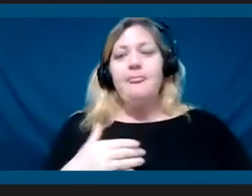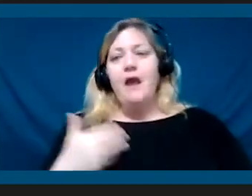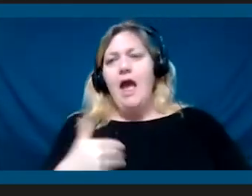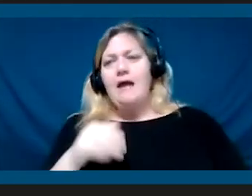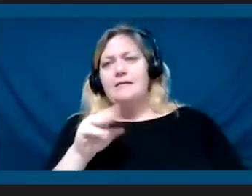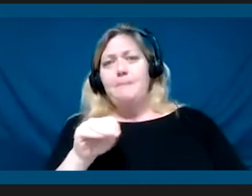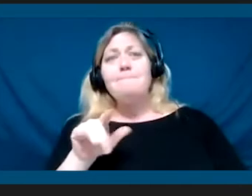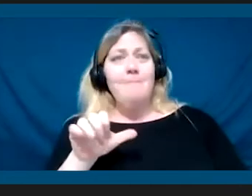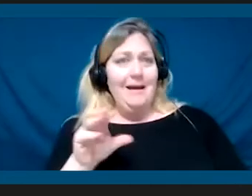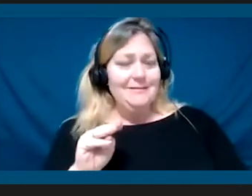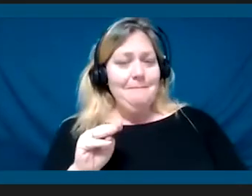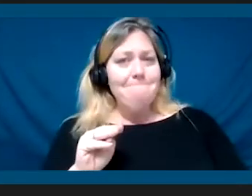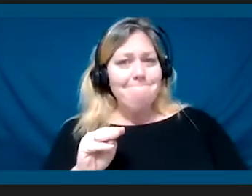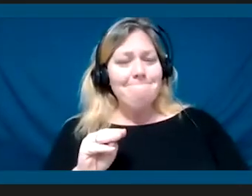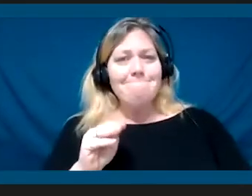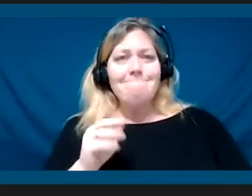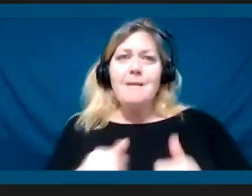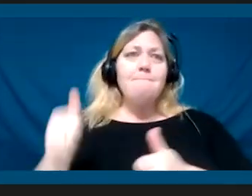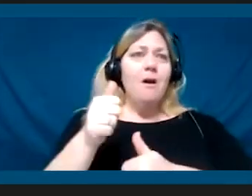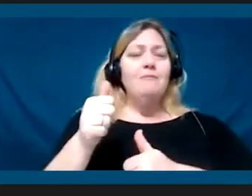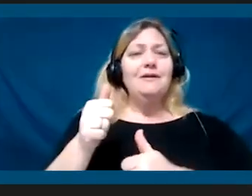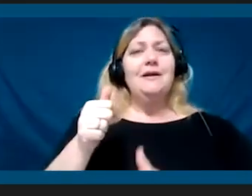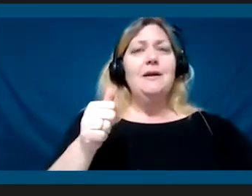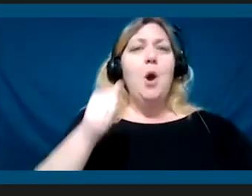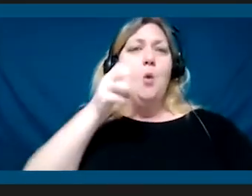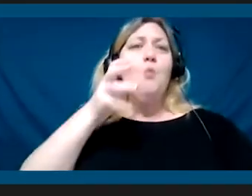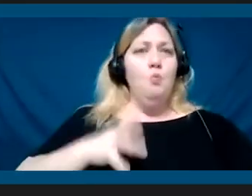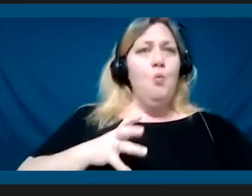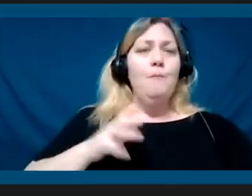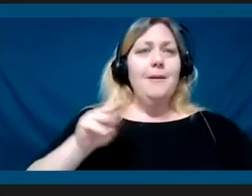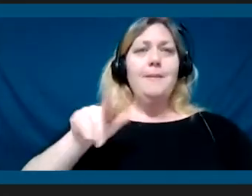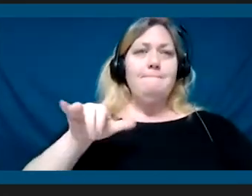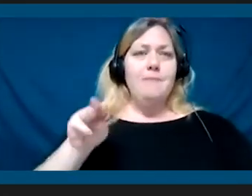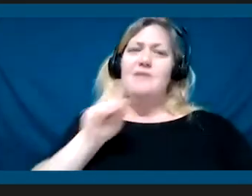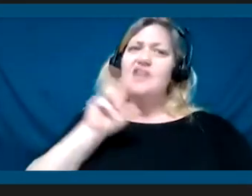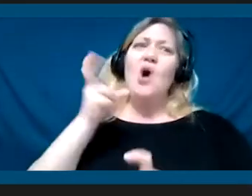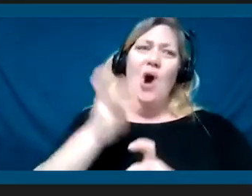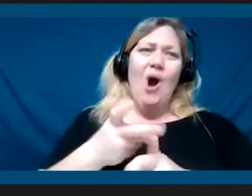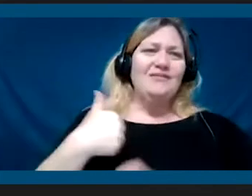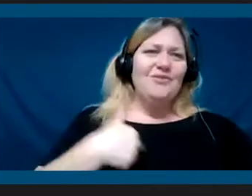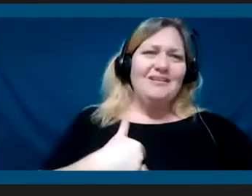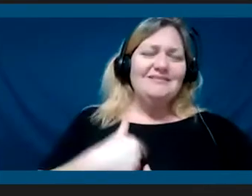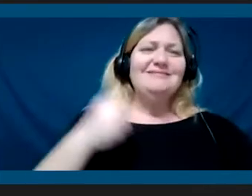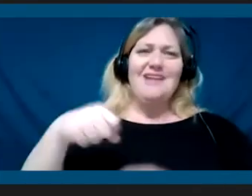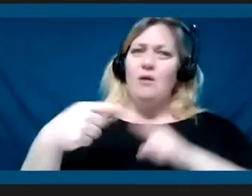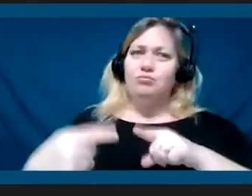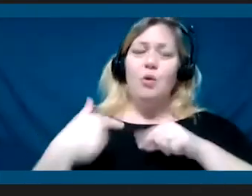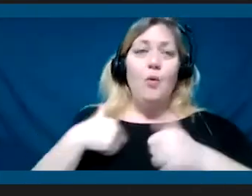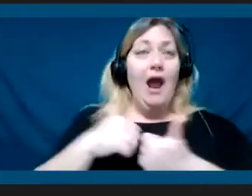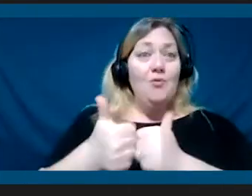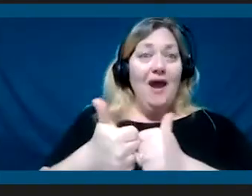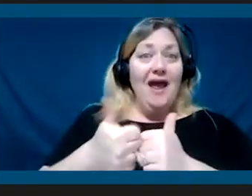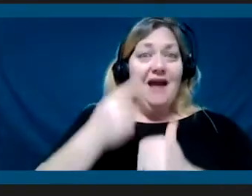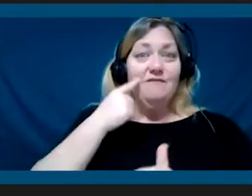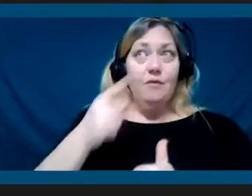a predominant looking Muslim woman, it is very hard for us. When I ran for